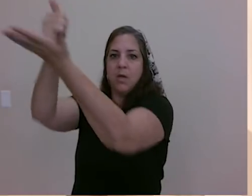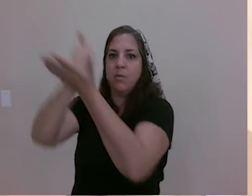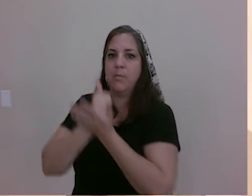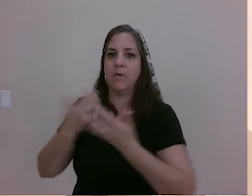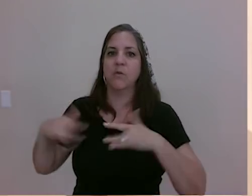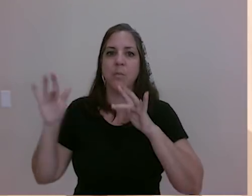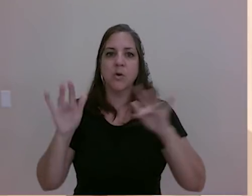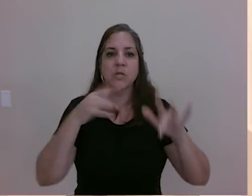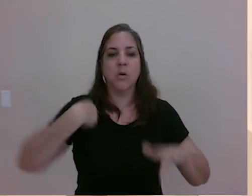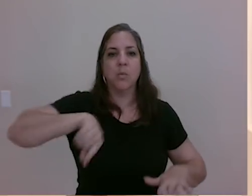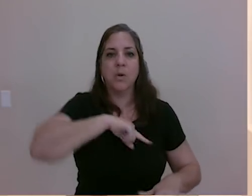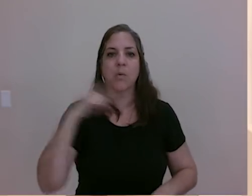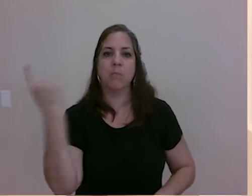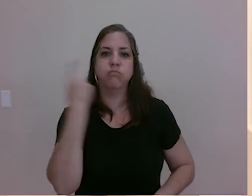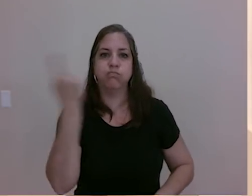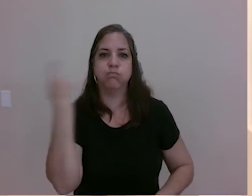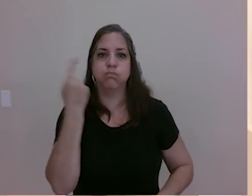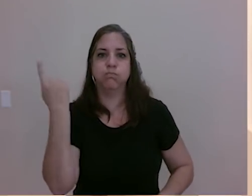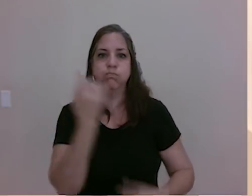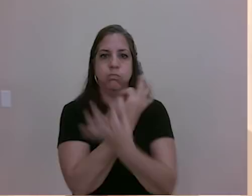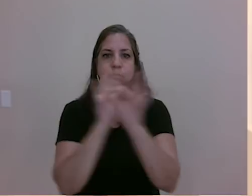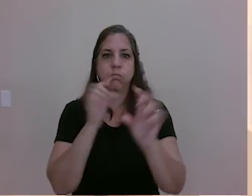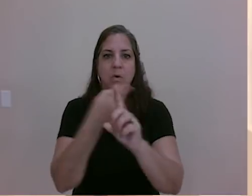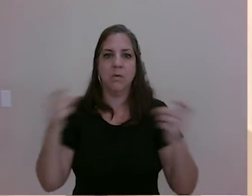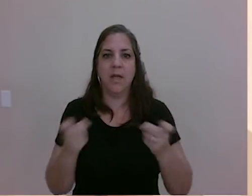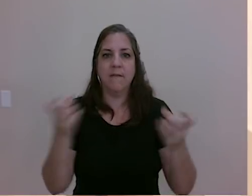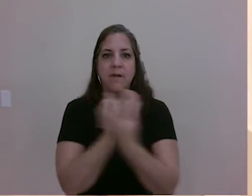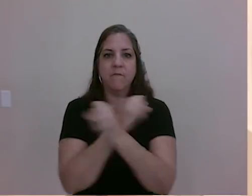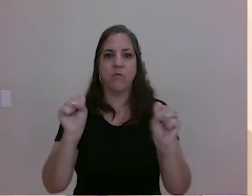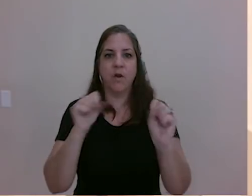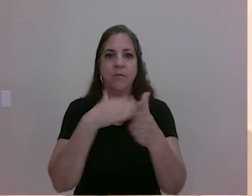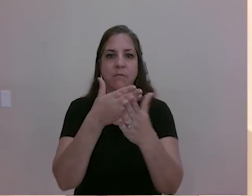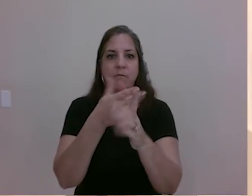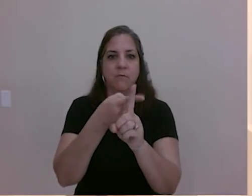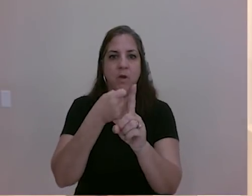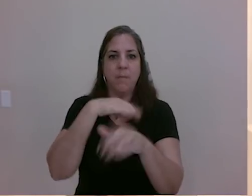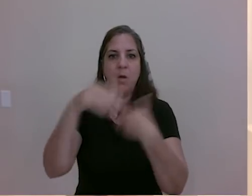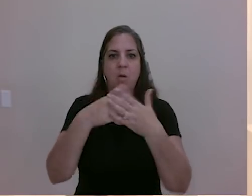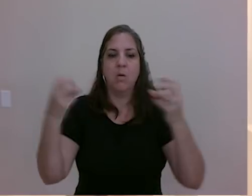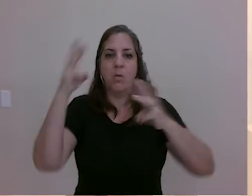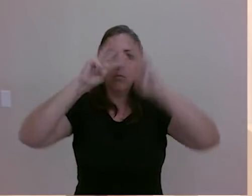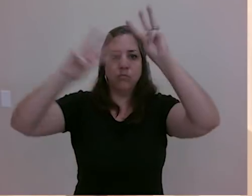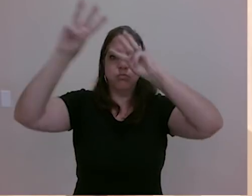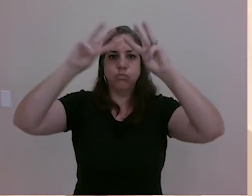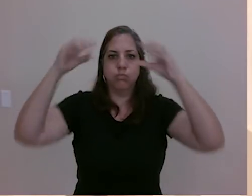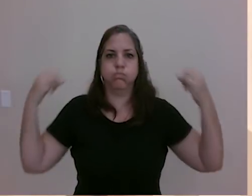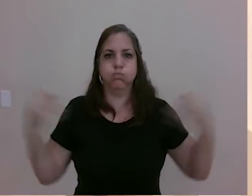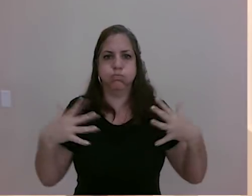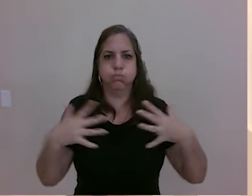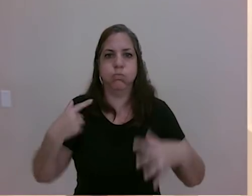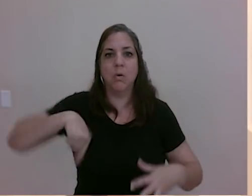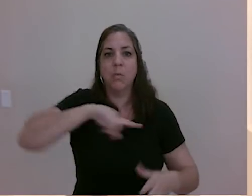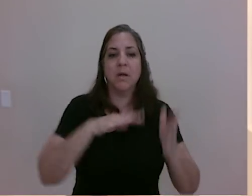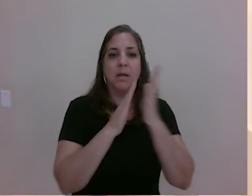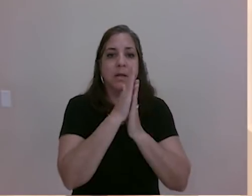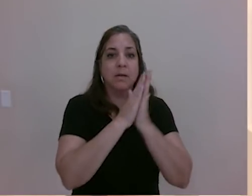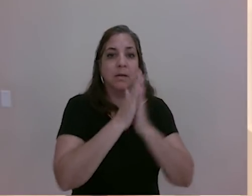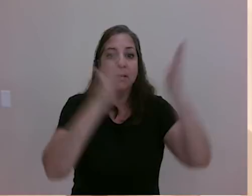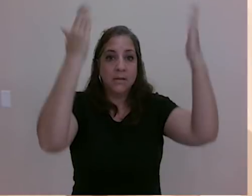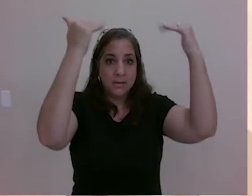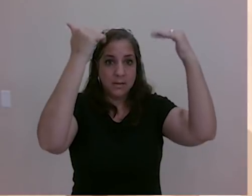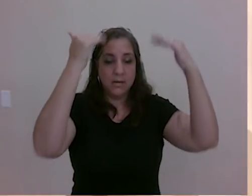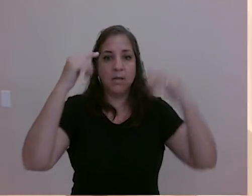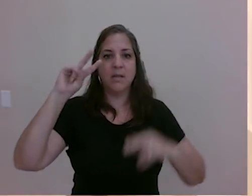always free from sin and safe from all worry and distress, as we await the blessed hope and the second coming of